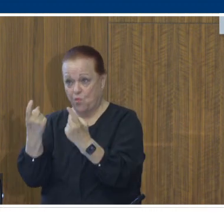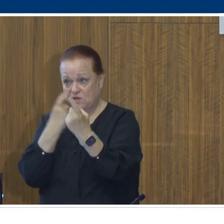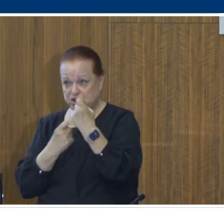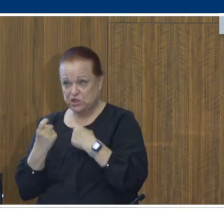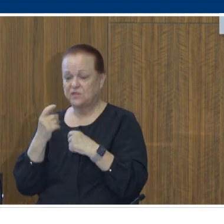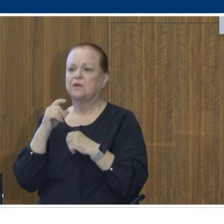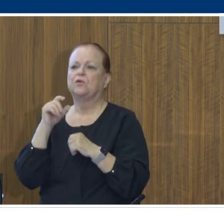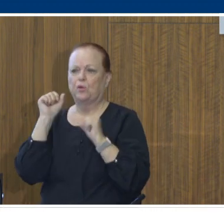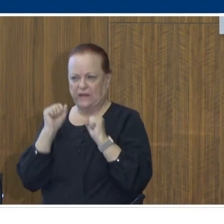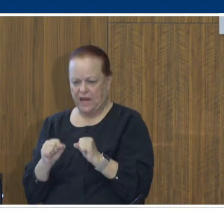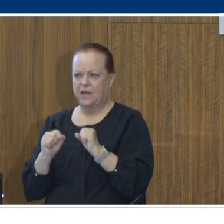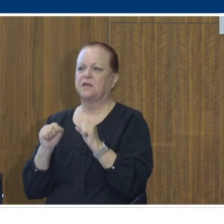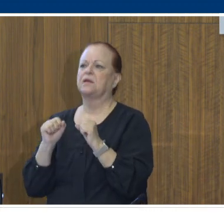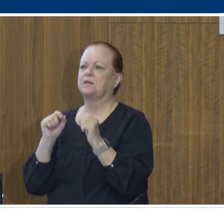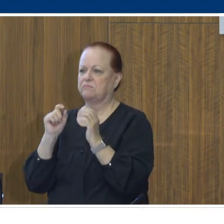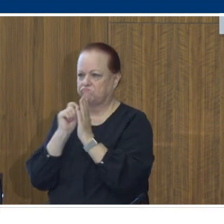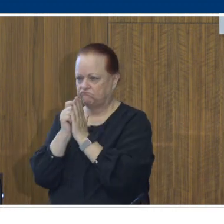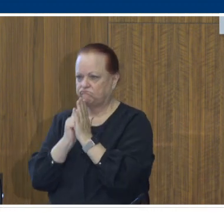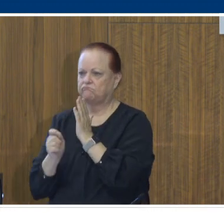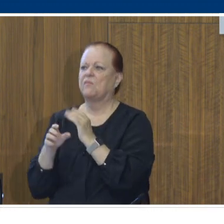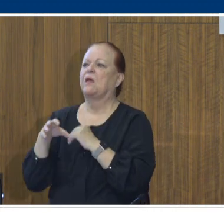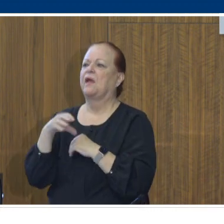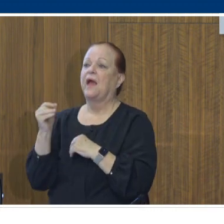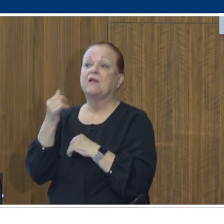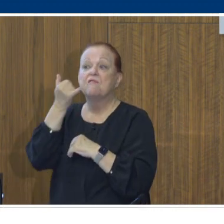voicemail message on our phone line at